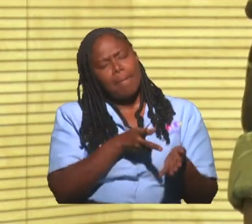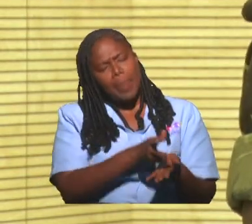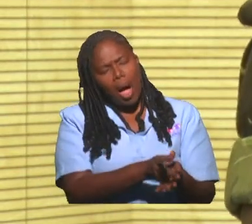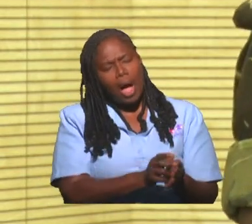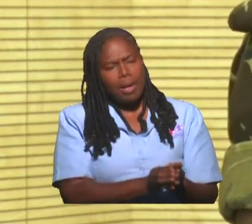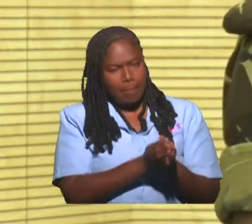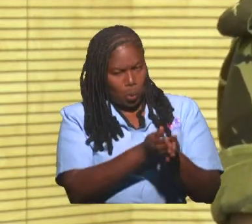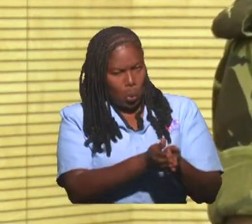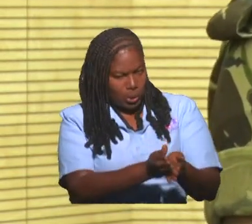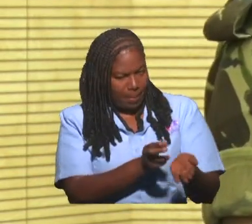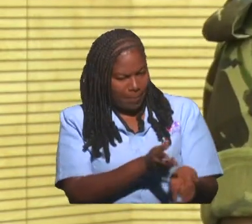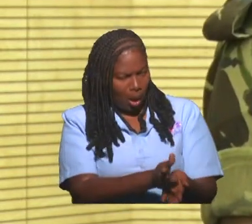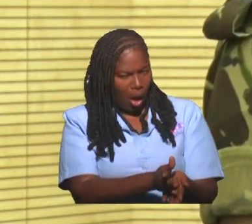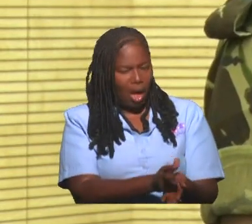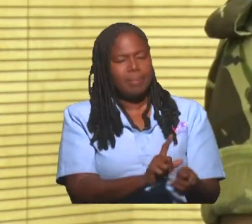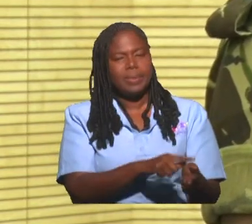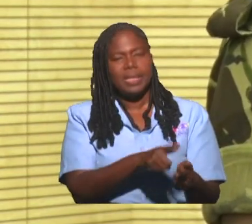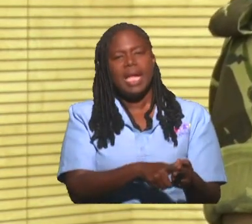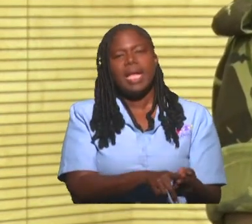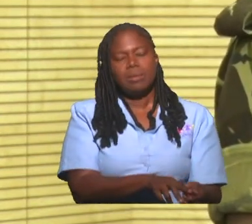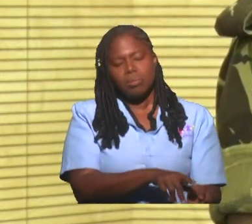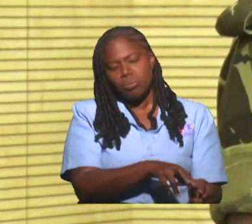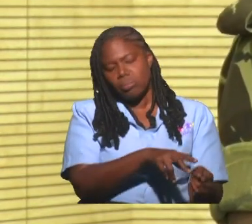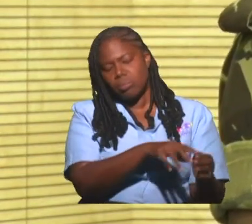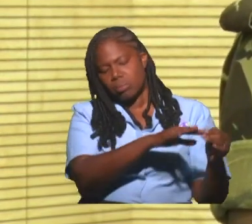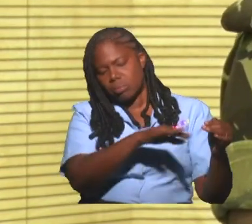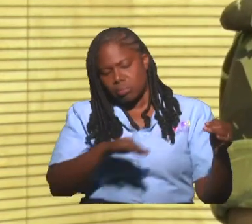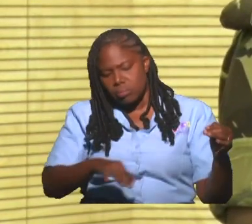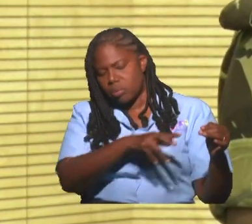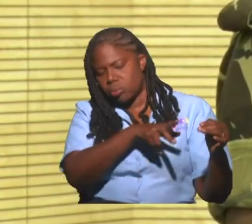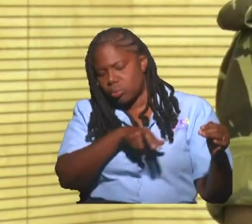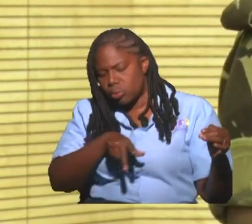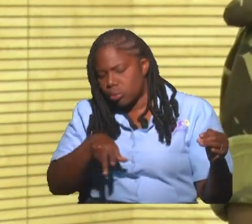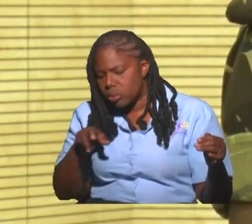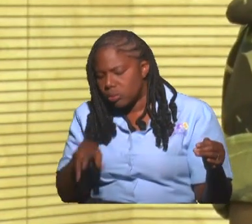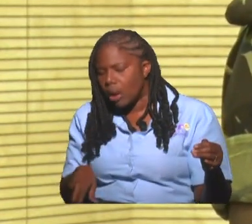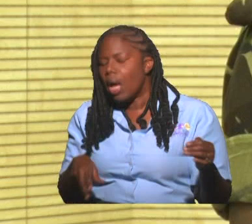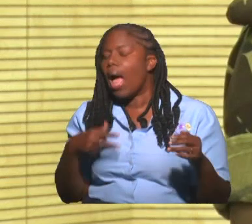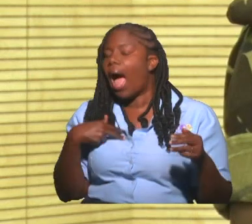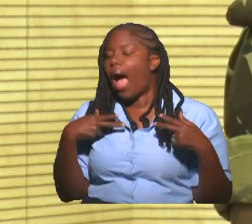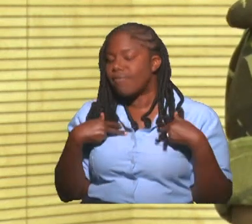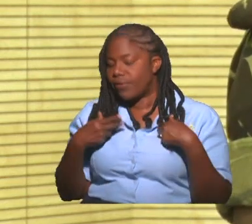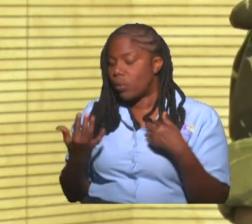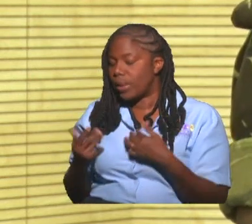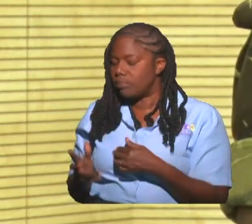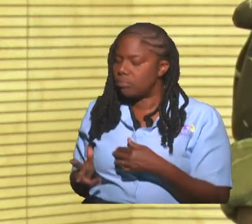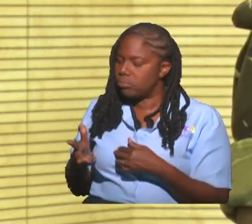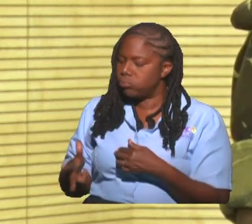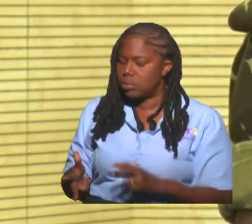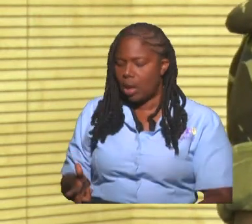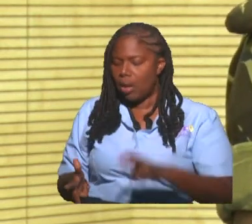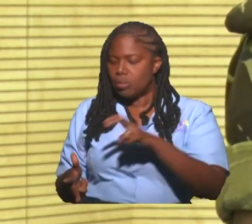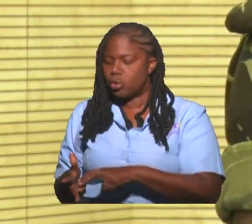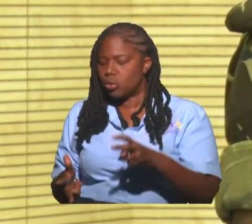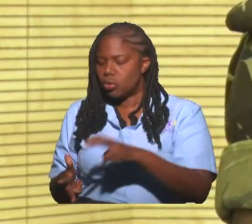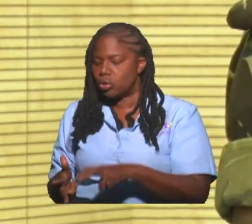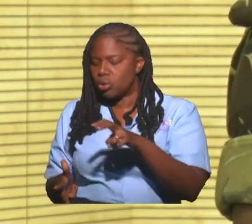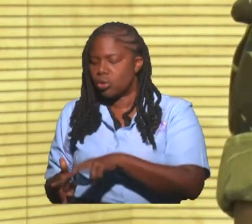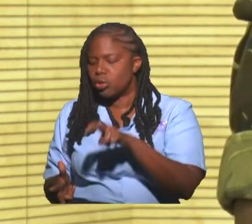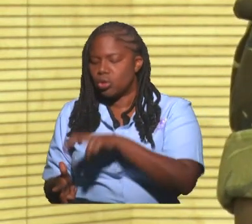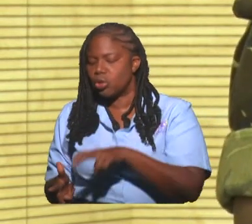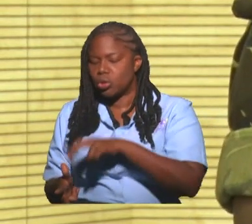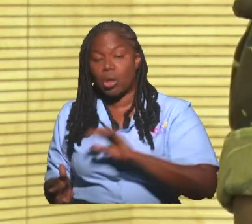Fernando, we'll do shuttles from there that will take persons to the Brian Lara Cricket Academy. We'll do one shuttle for all persons on